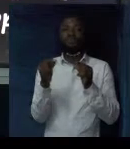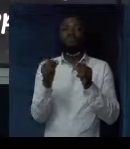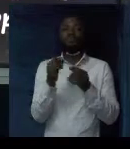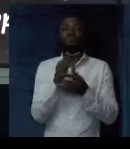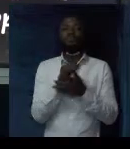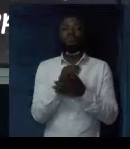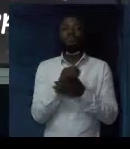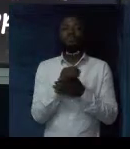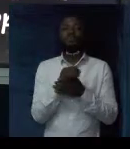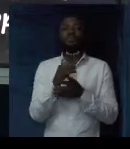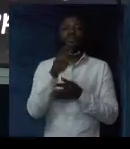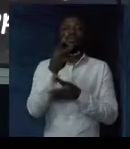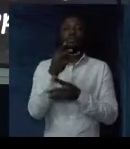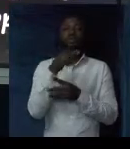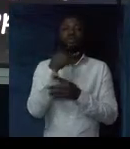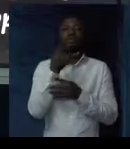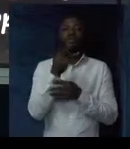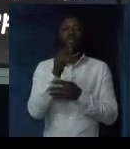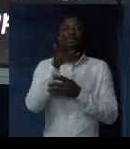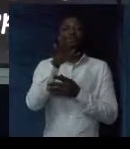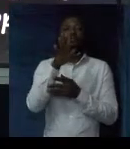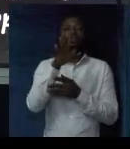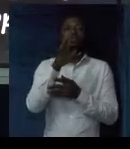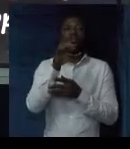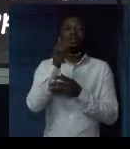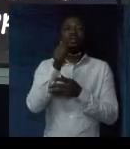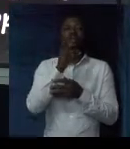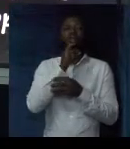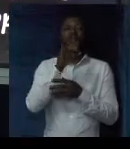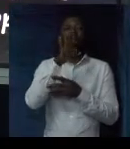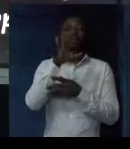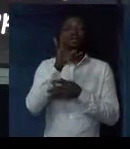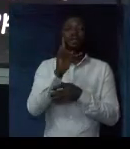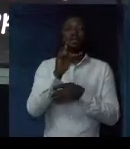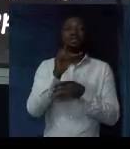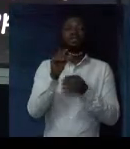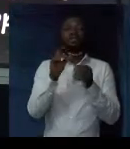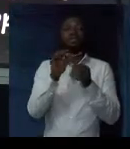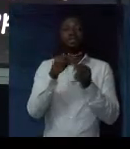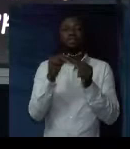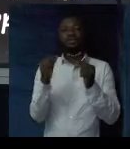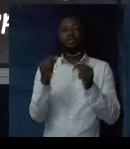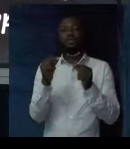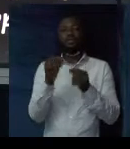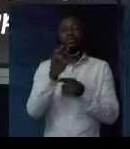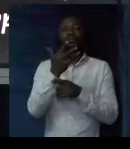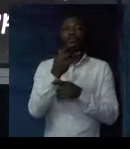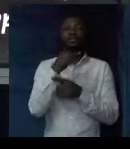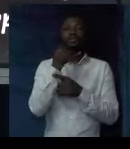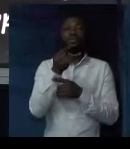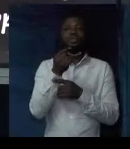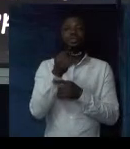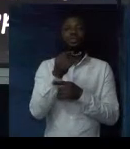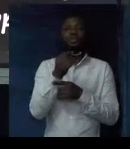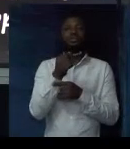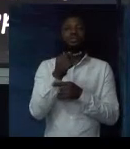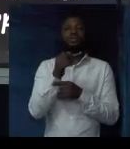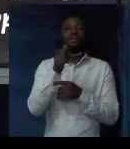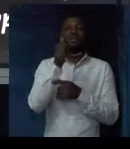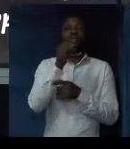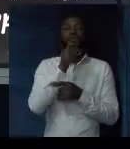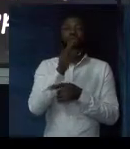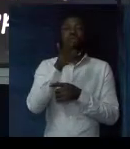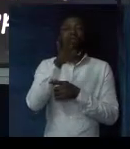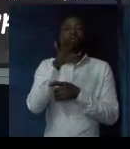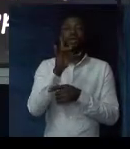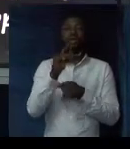because they are supplementary angles. Second says A is 58 degrees because they are alternate angles. Third one says